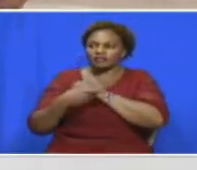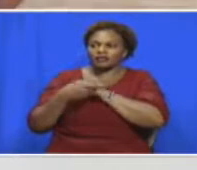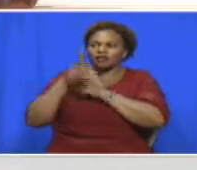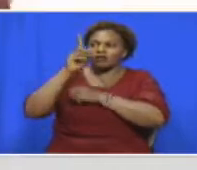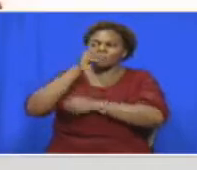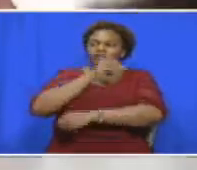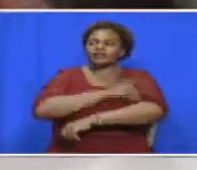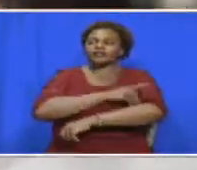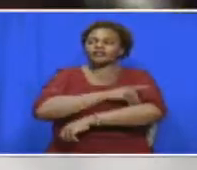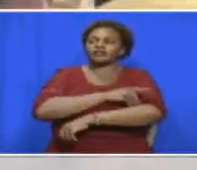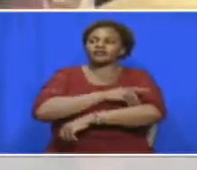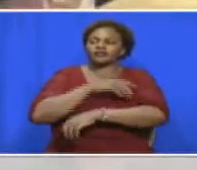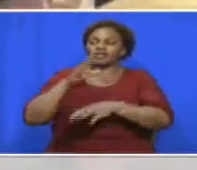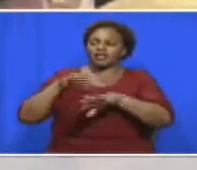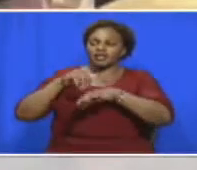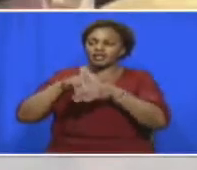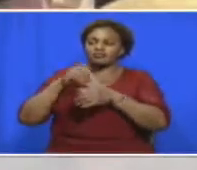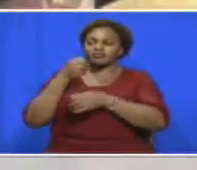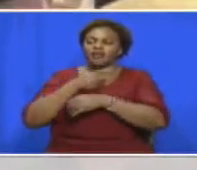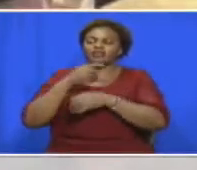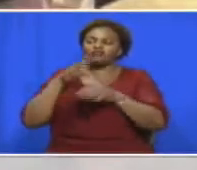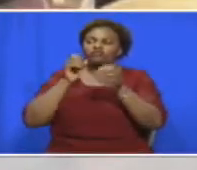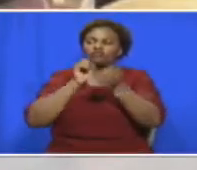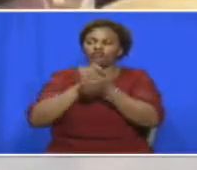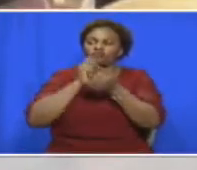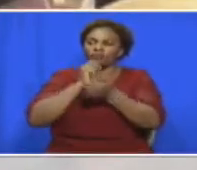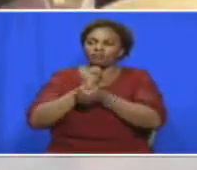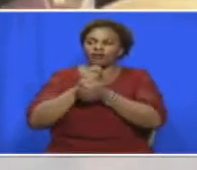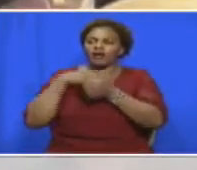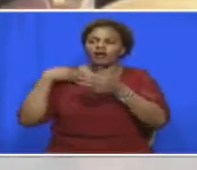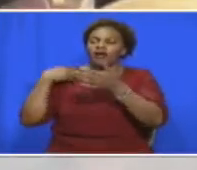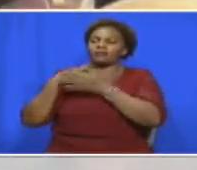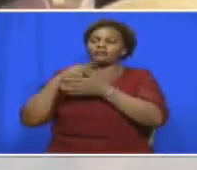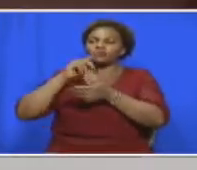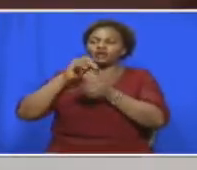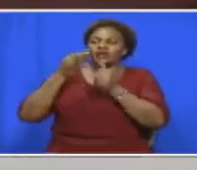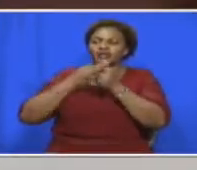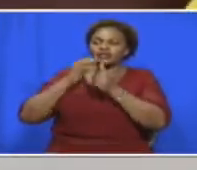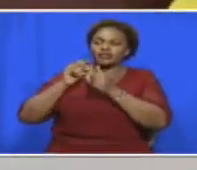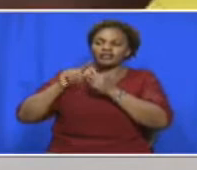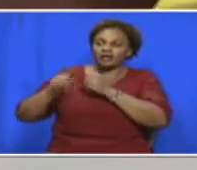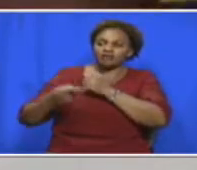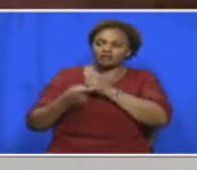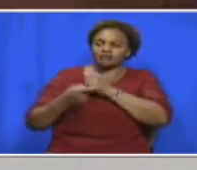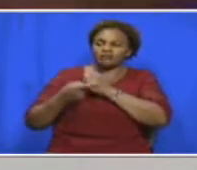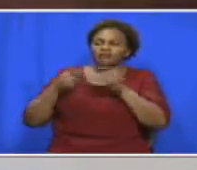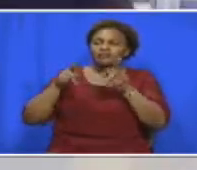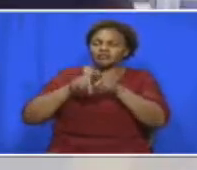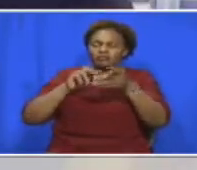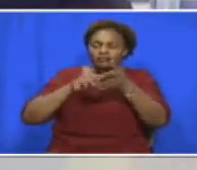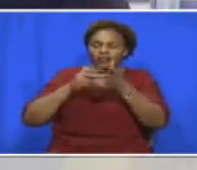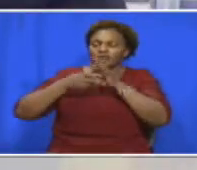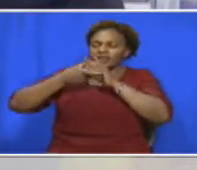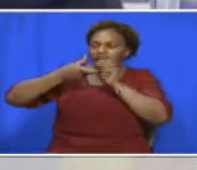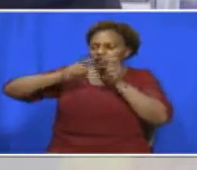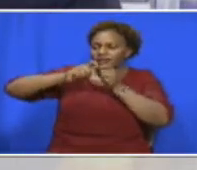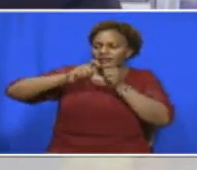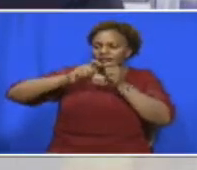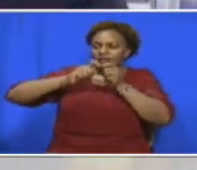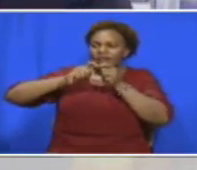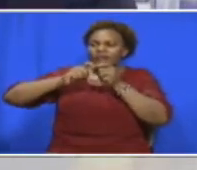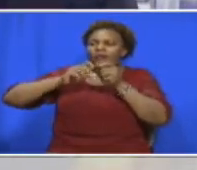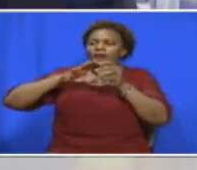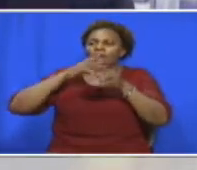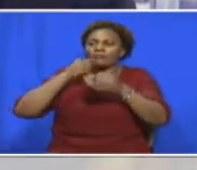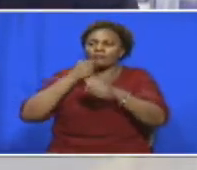single day in the month of November up to 80,000 doses per day. This is a steady increase that is attributed to a